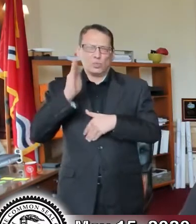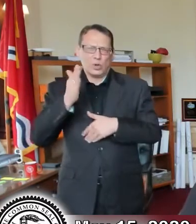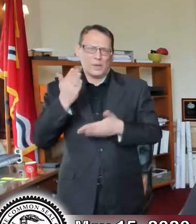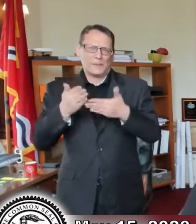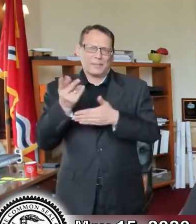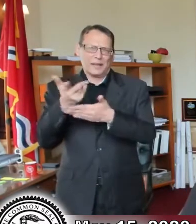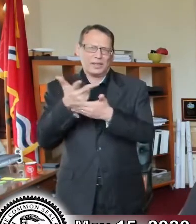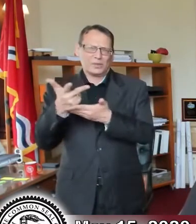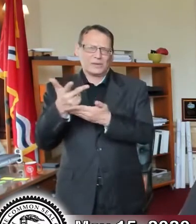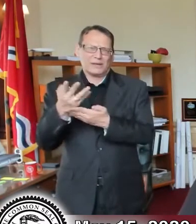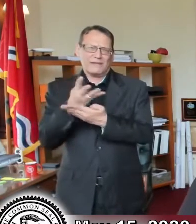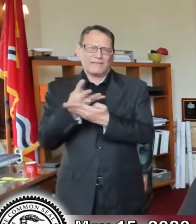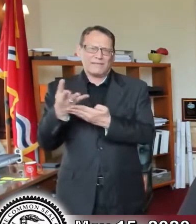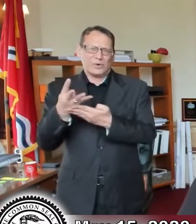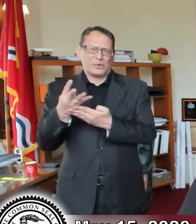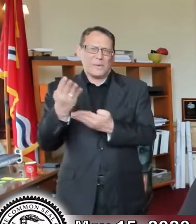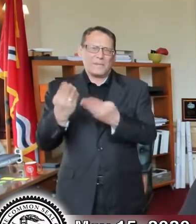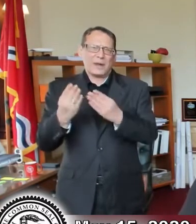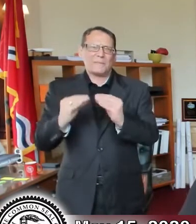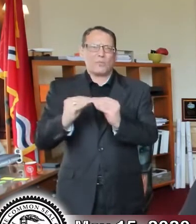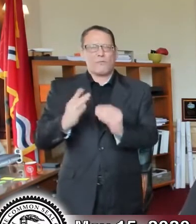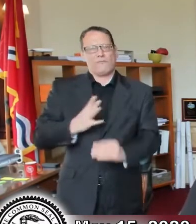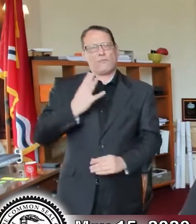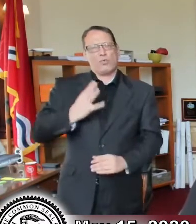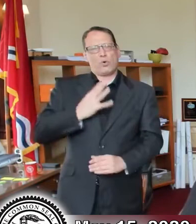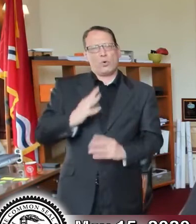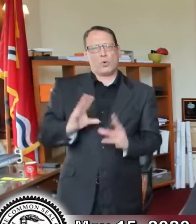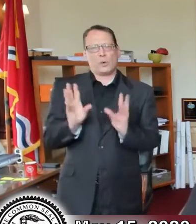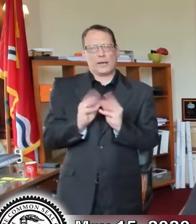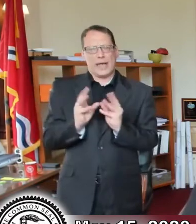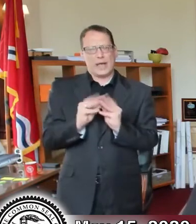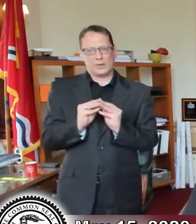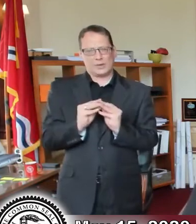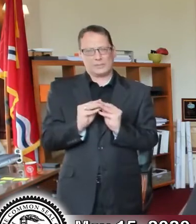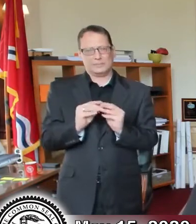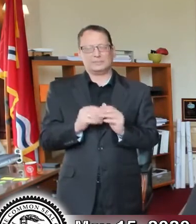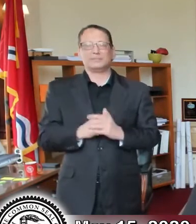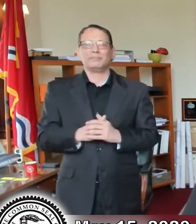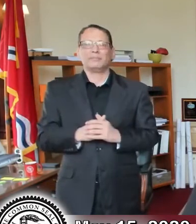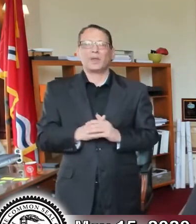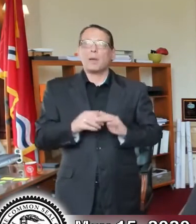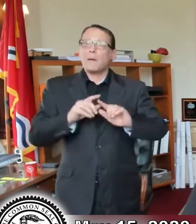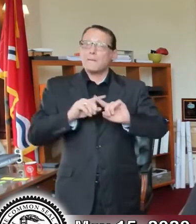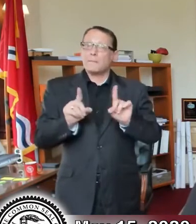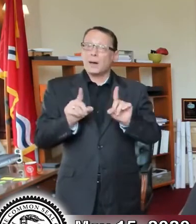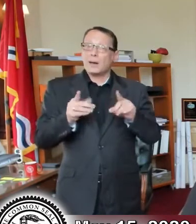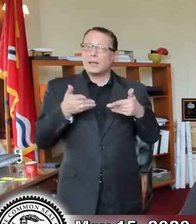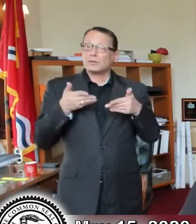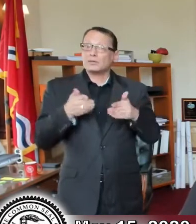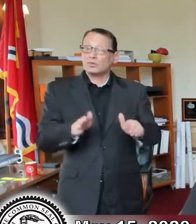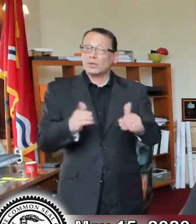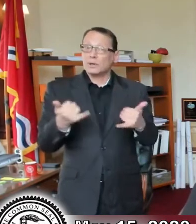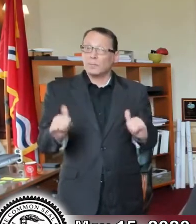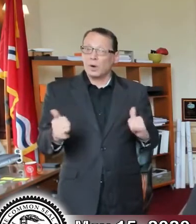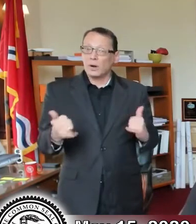have those kinds of more formalized gatherings. But the gatherings that you just do, a street party,